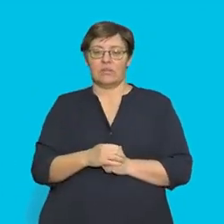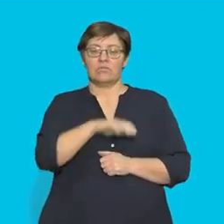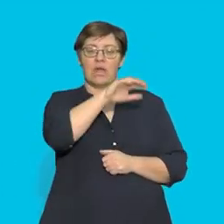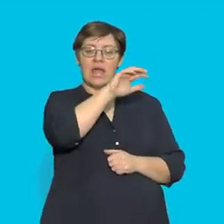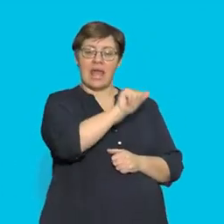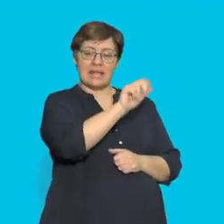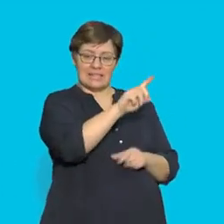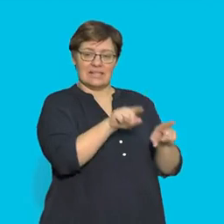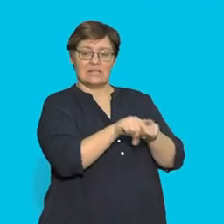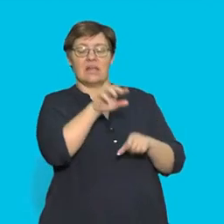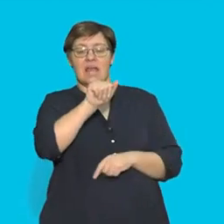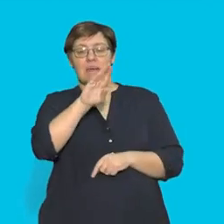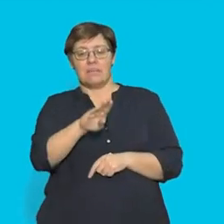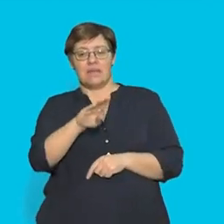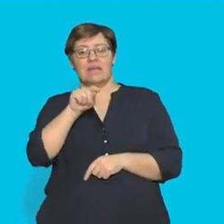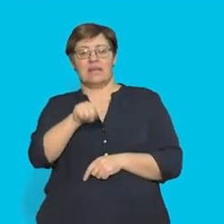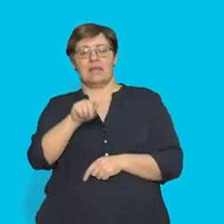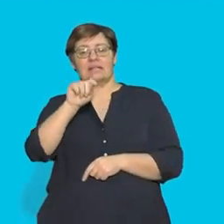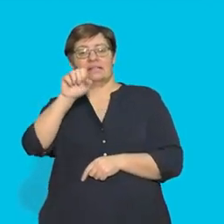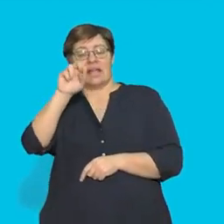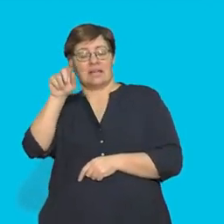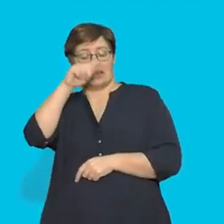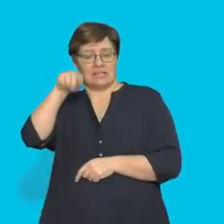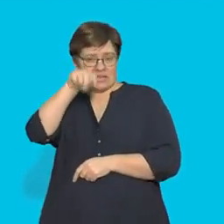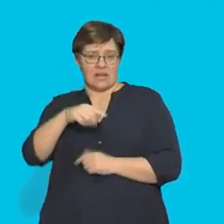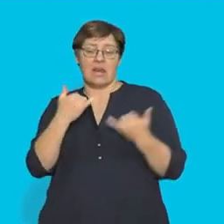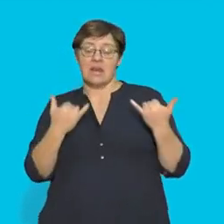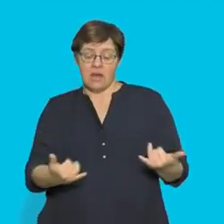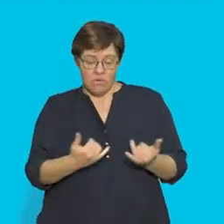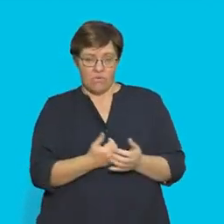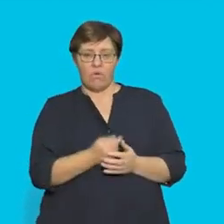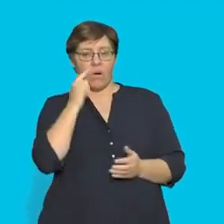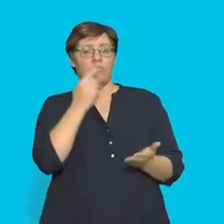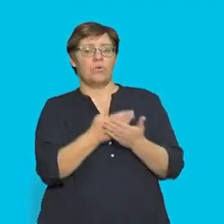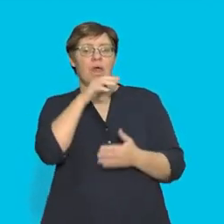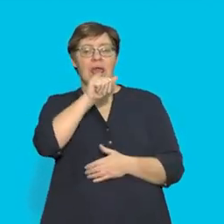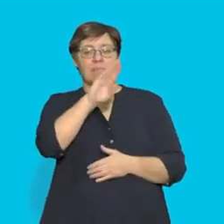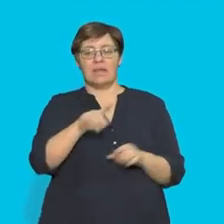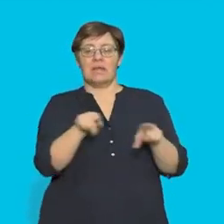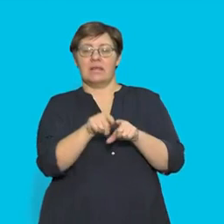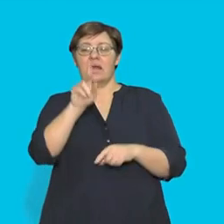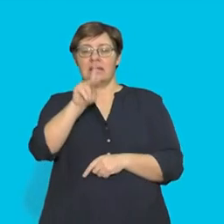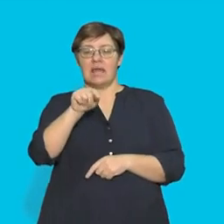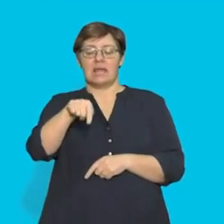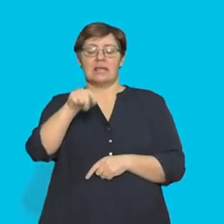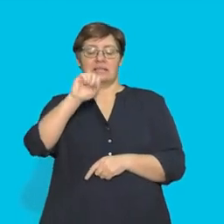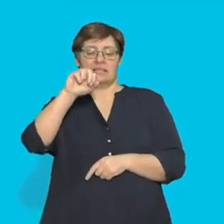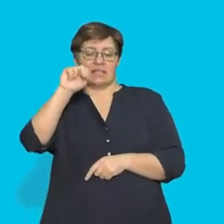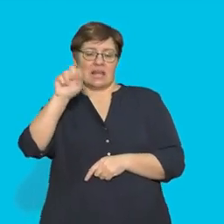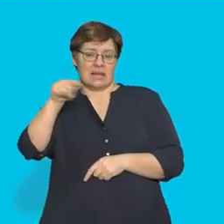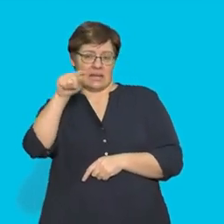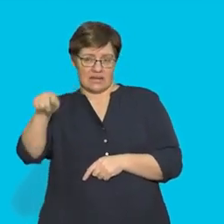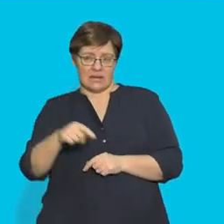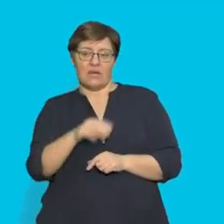off. We said AD was equal to AB tan theta at the beginning, and now we've just proved that AB is equal to k sine